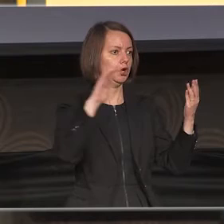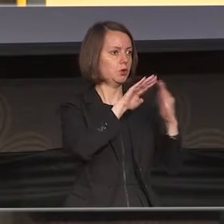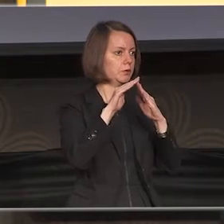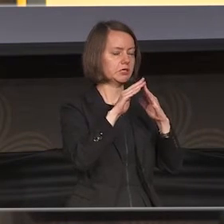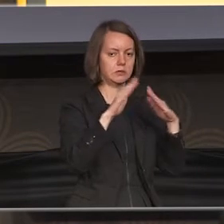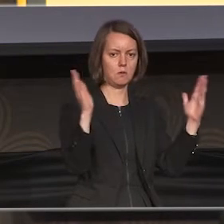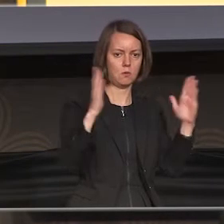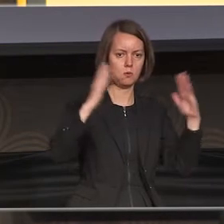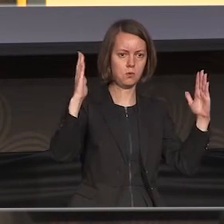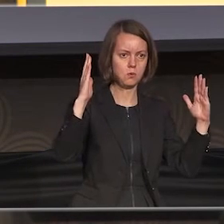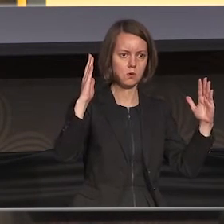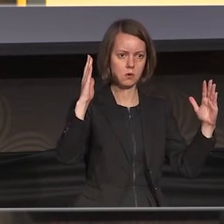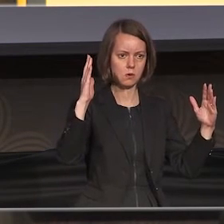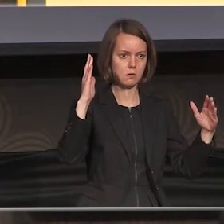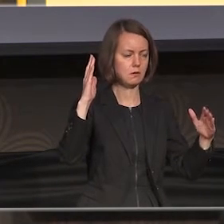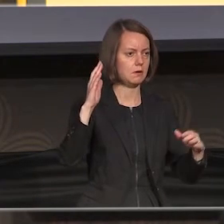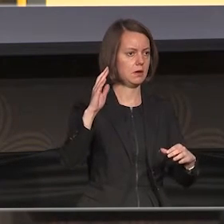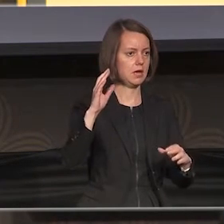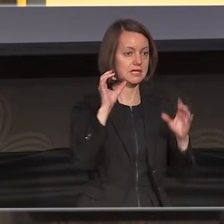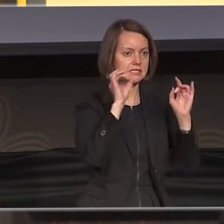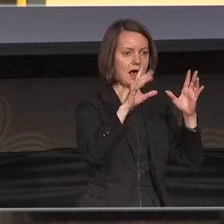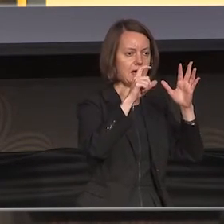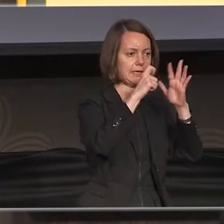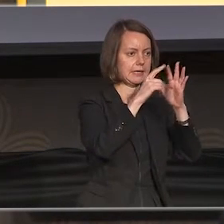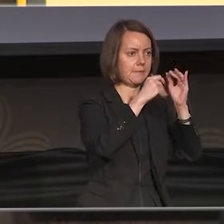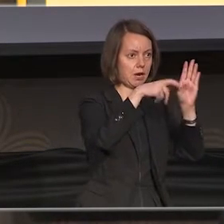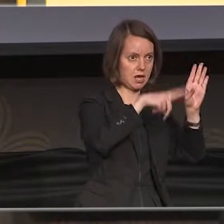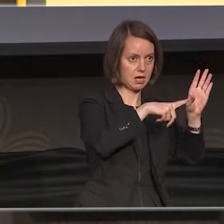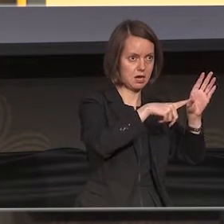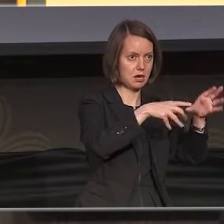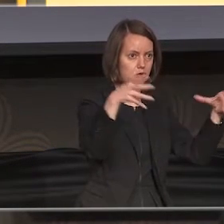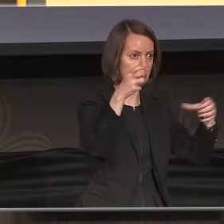to take a stand, which began in the Kimberley and has since grown to become a